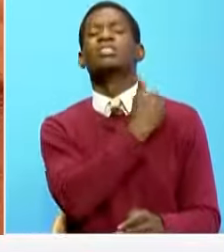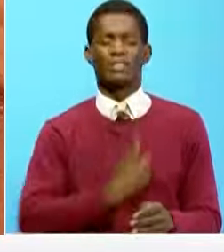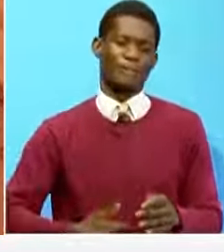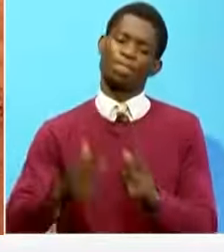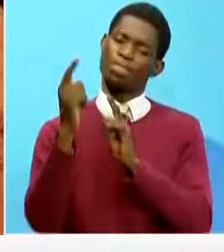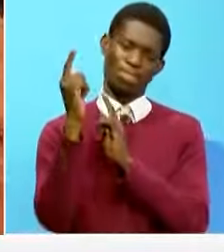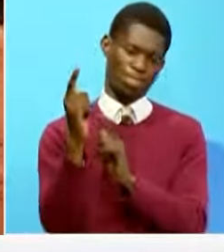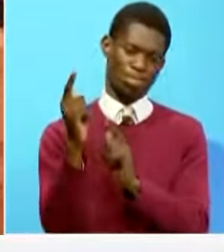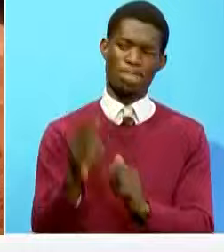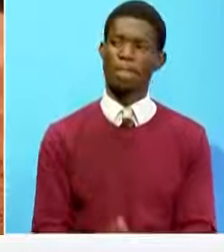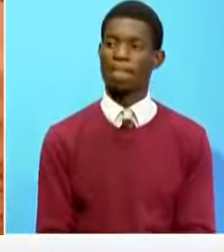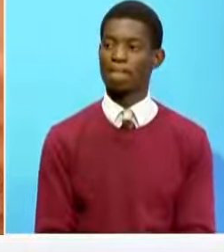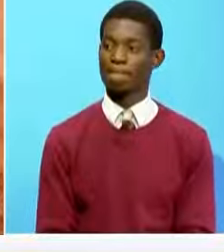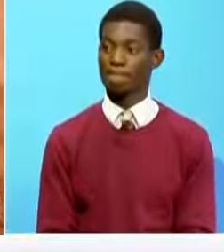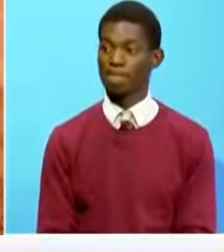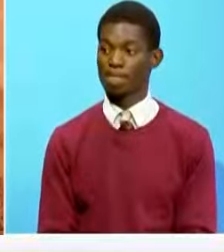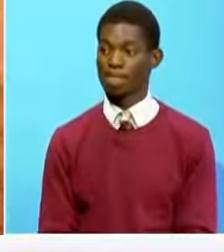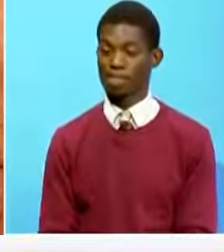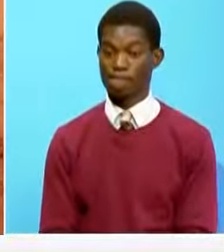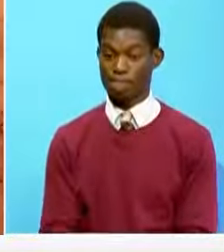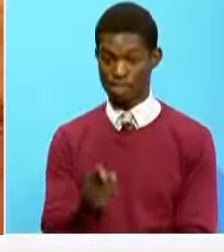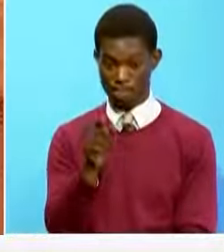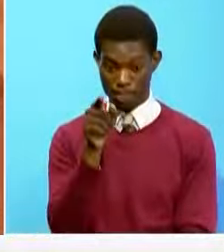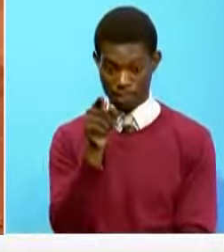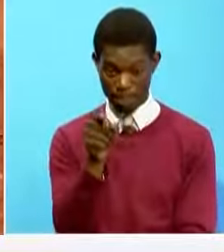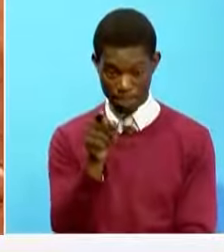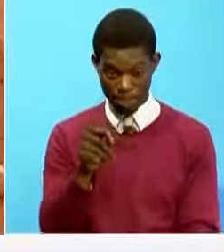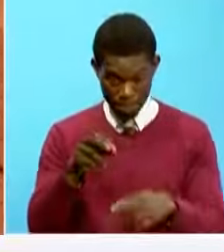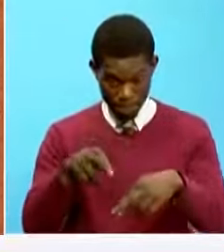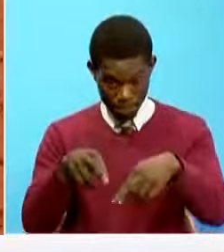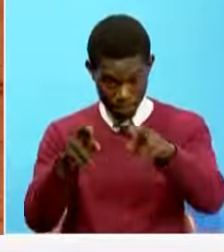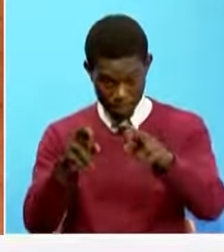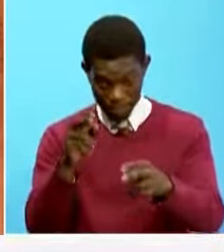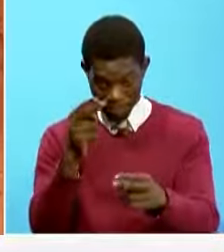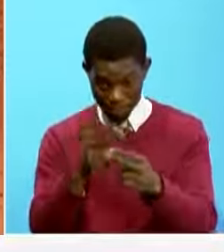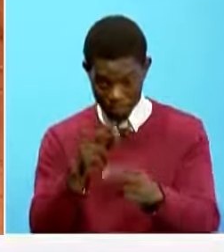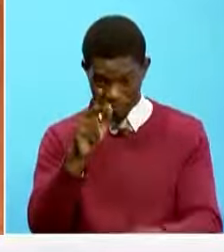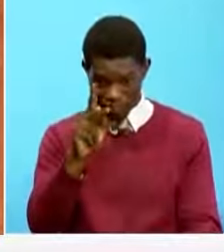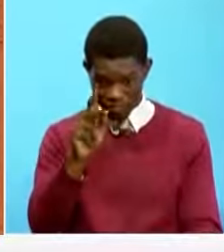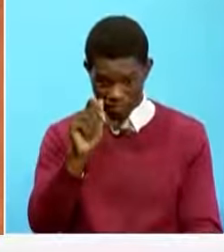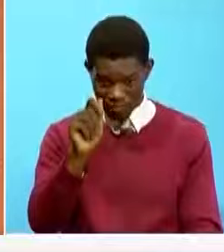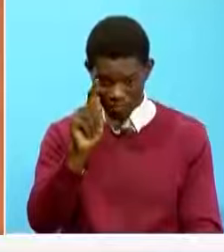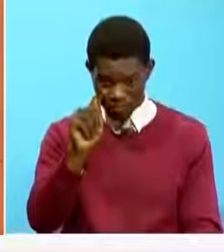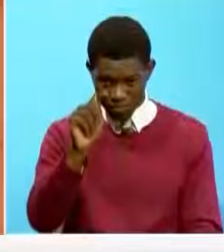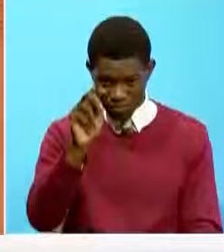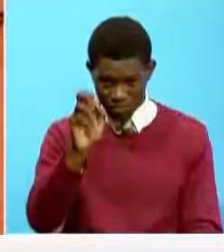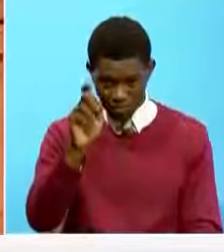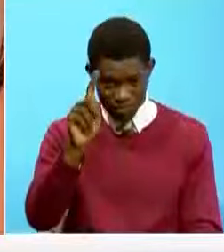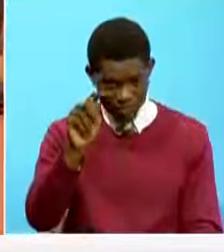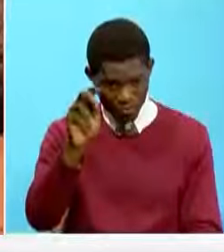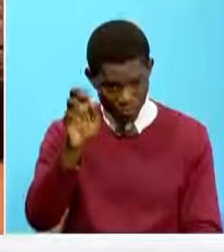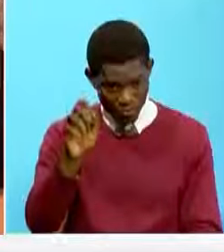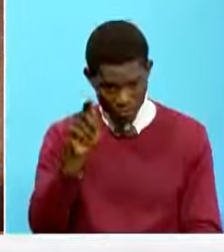Connecting Zambia to the port of Beira and the Nakala corridor, the Katete Chanida Road holds the capacity of generating more